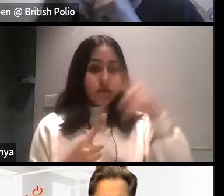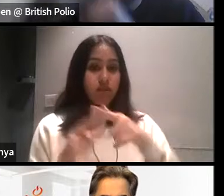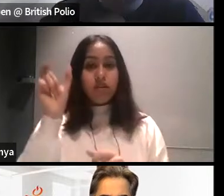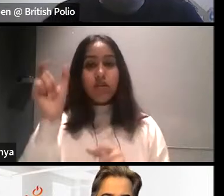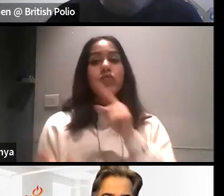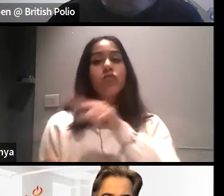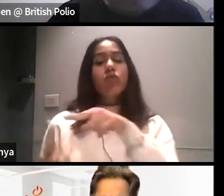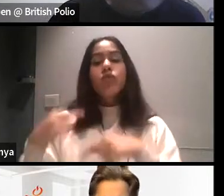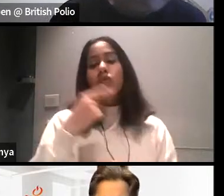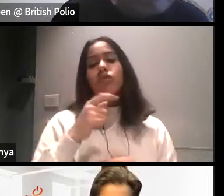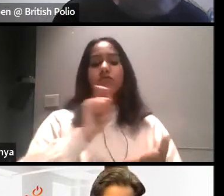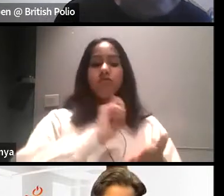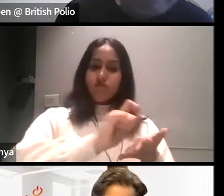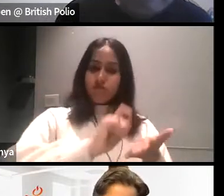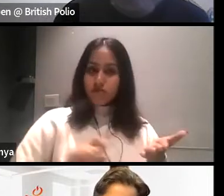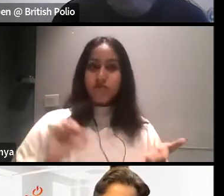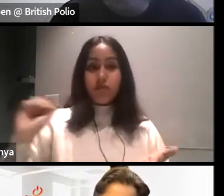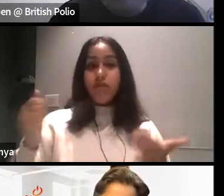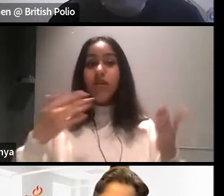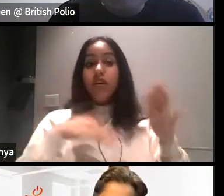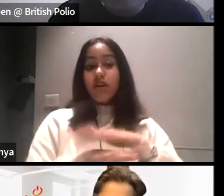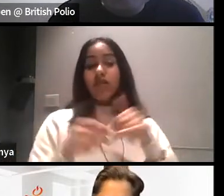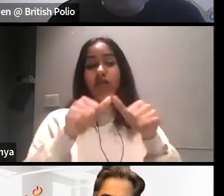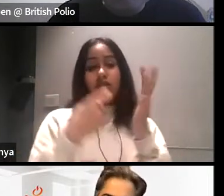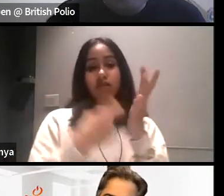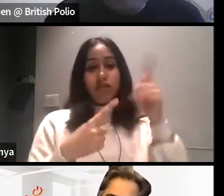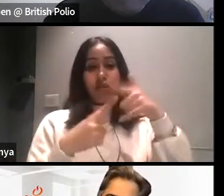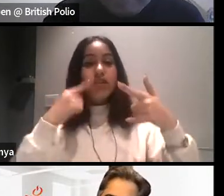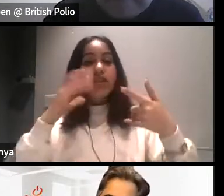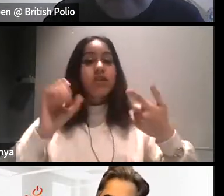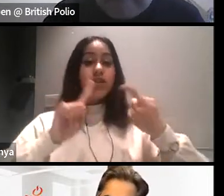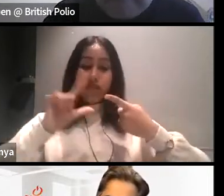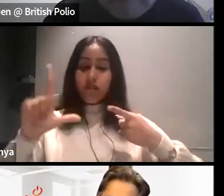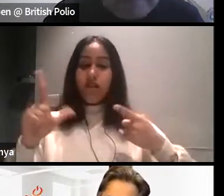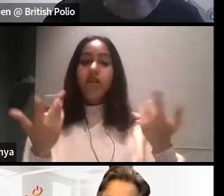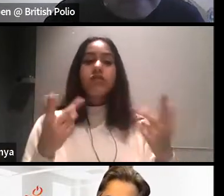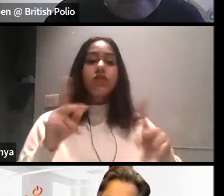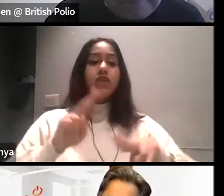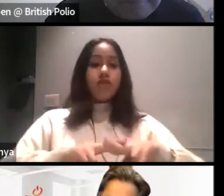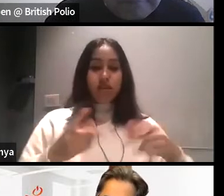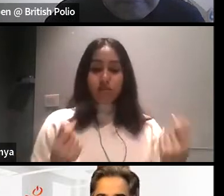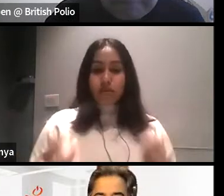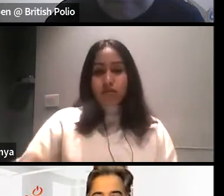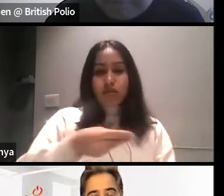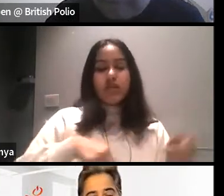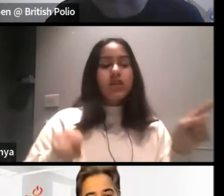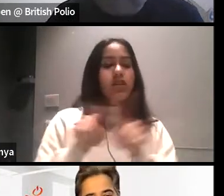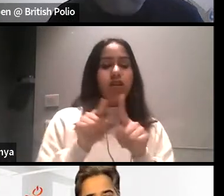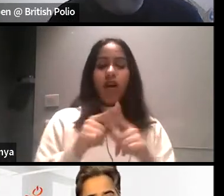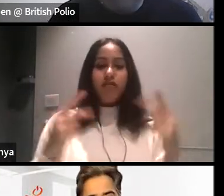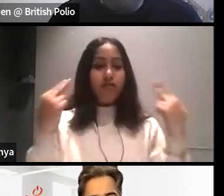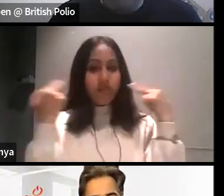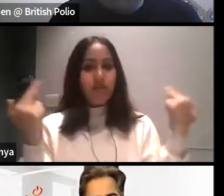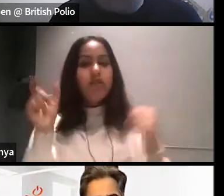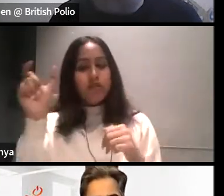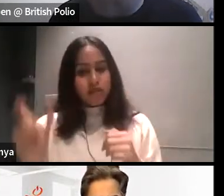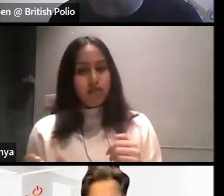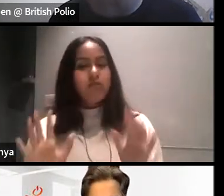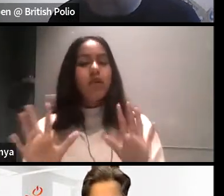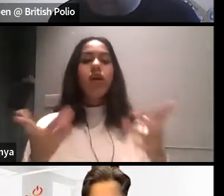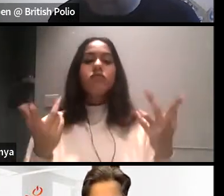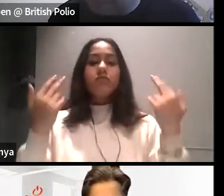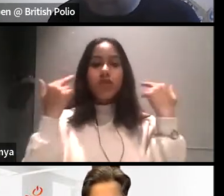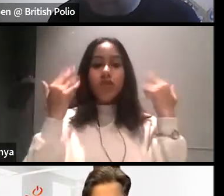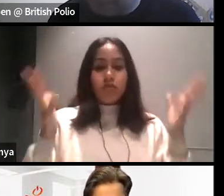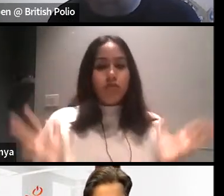and writer. His article on finance and life are very popular on social media. He's a motivational speaker